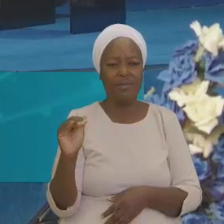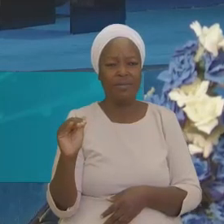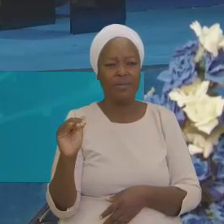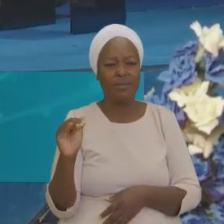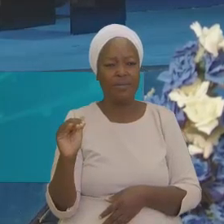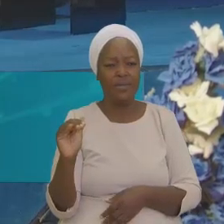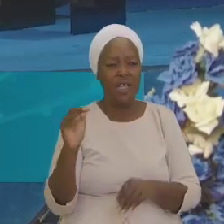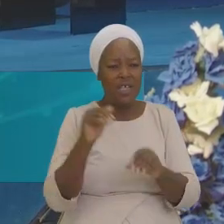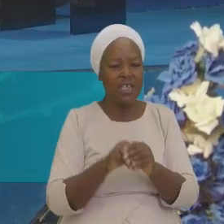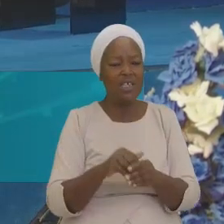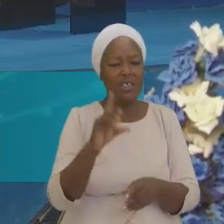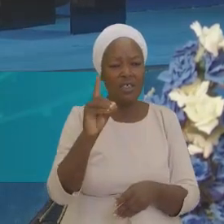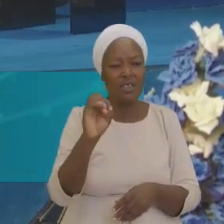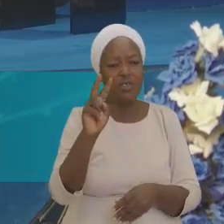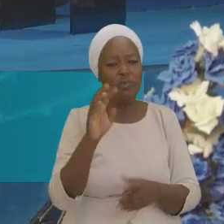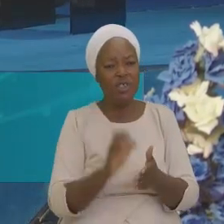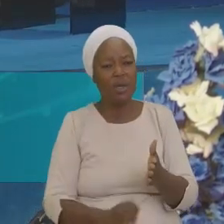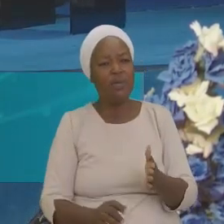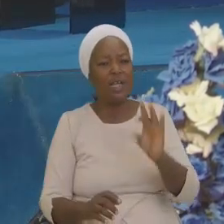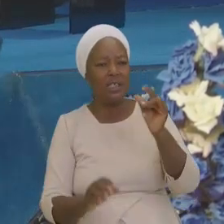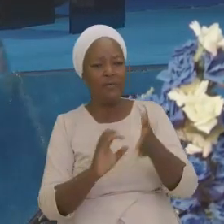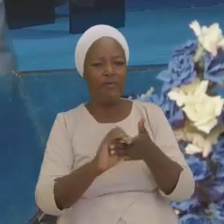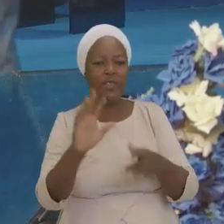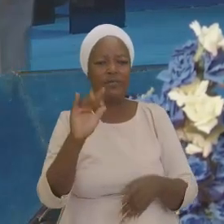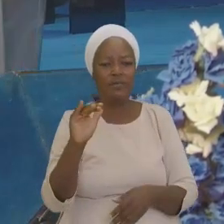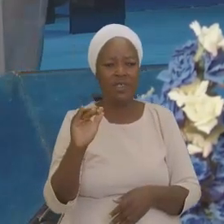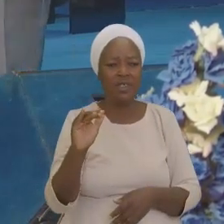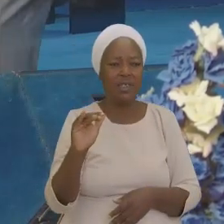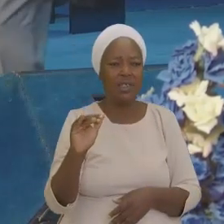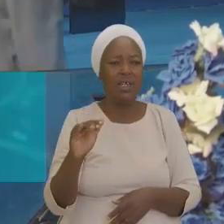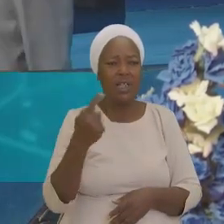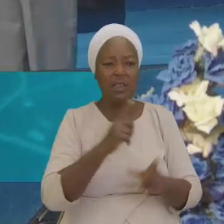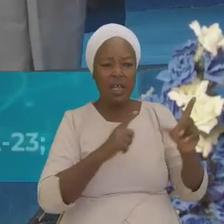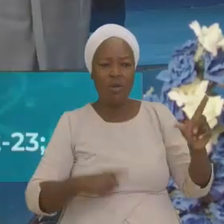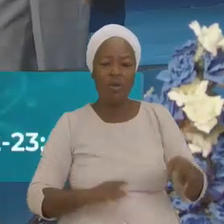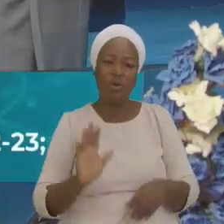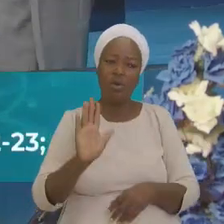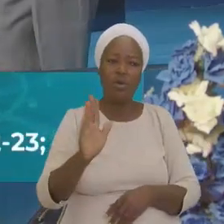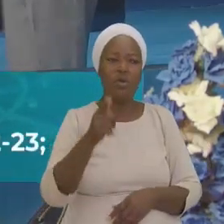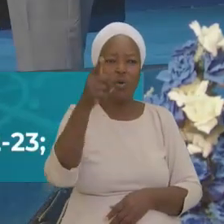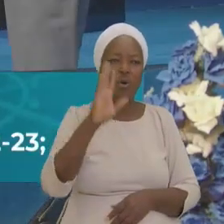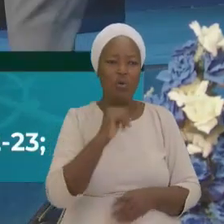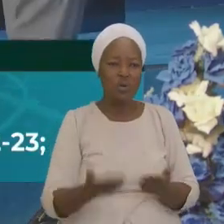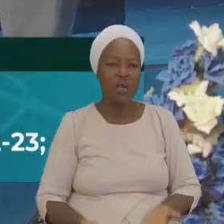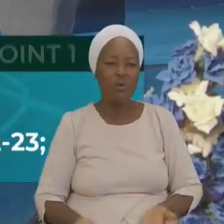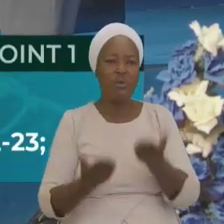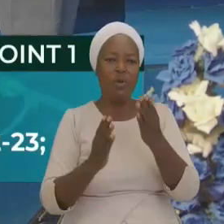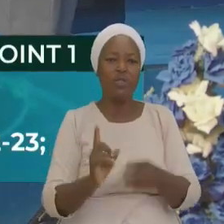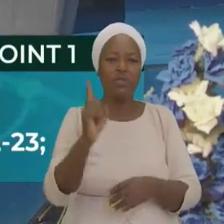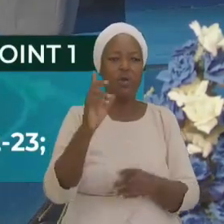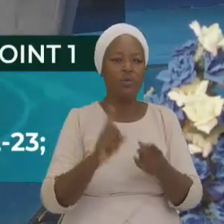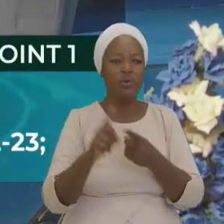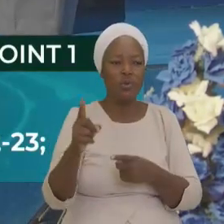In Deuteronomy 18, verse 15, the Lord thy God will raise up unto thee, capital